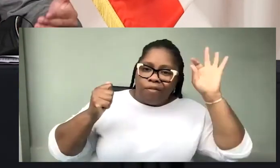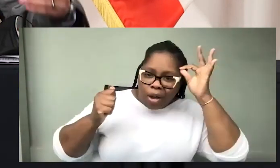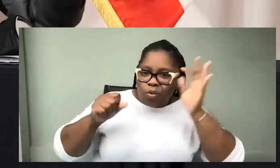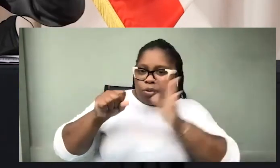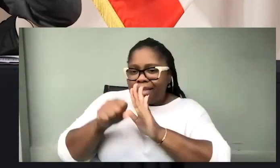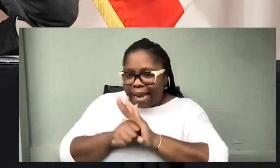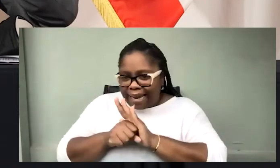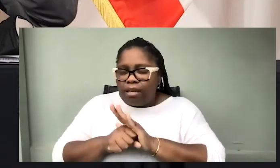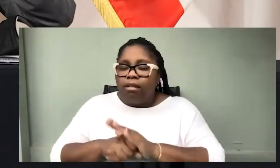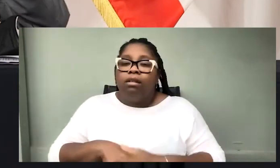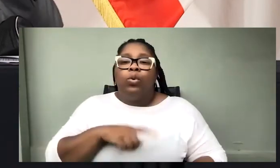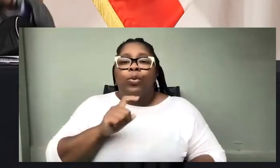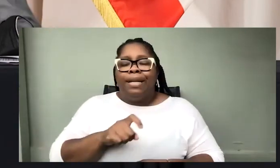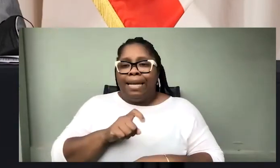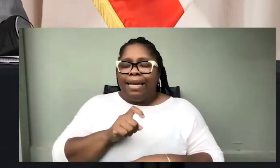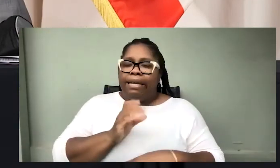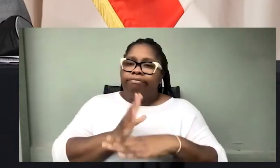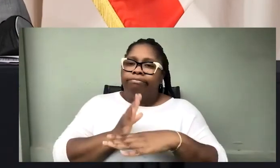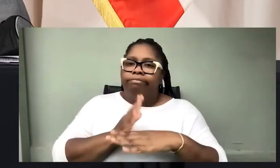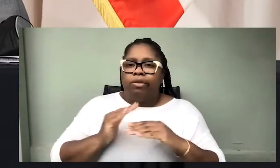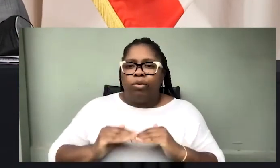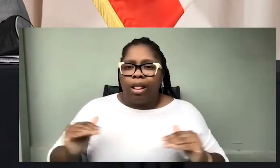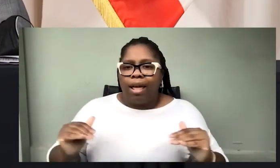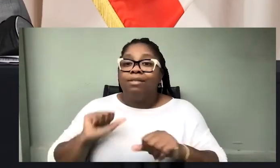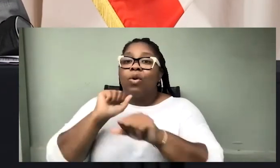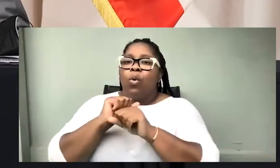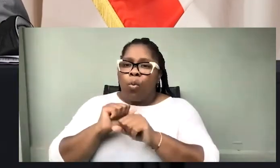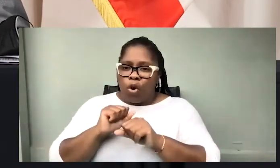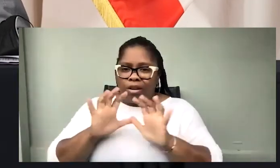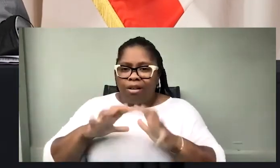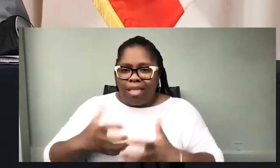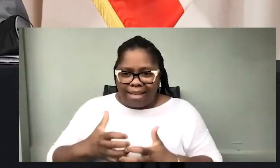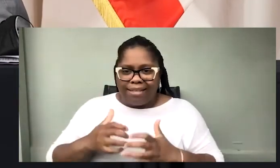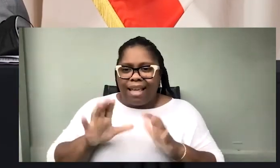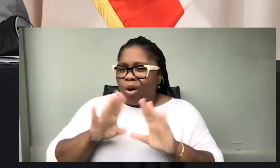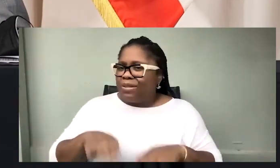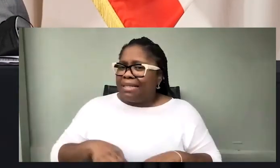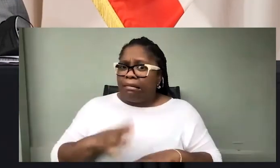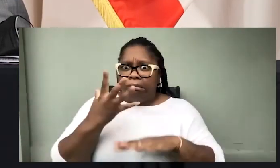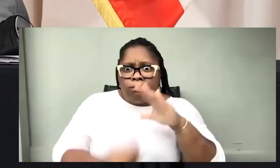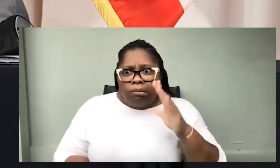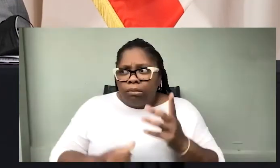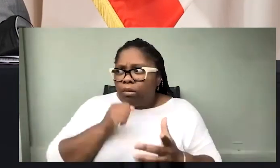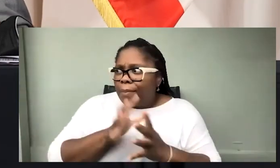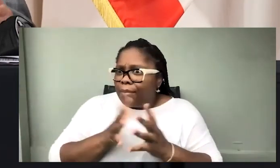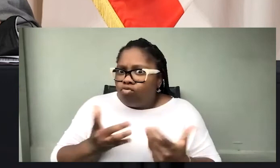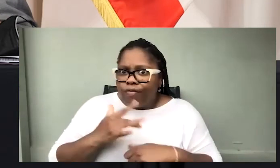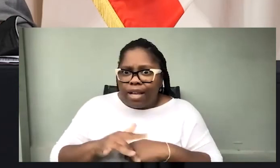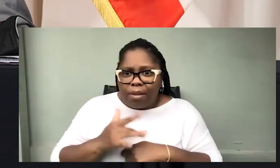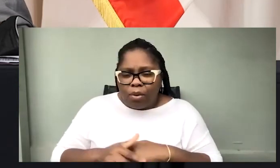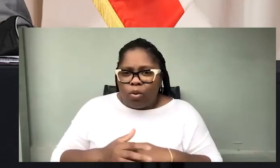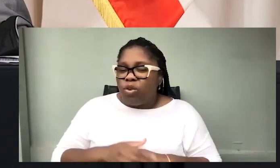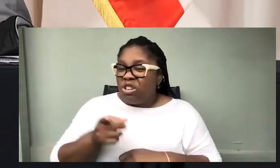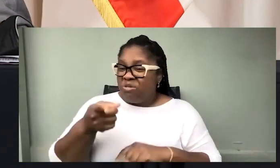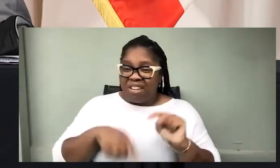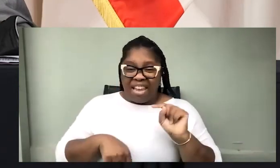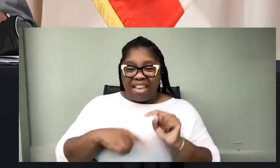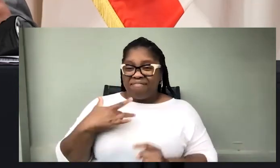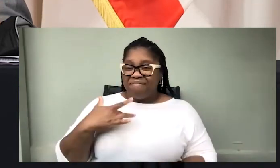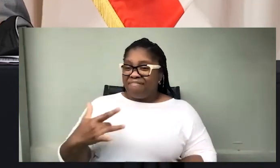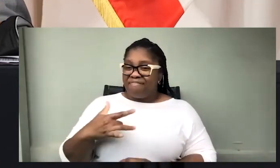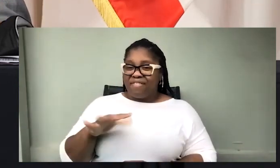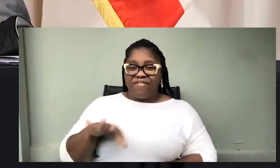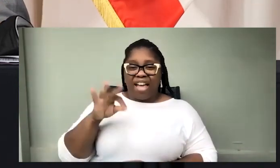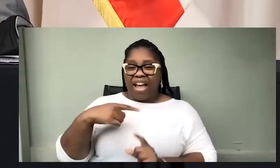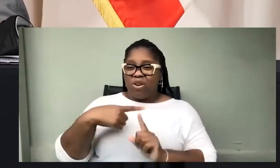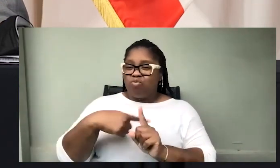need middle-class and workforce housing. We have a big lack of that as well. And so the fact that you cannot typically find